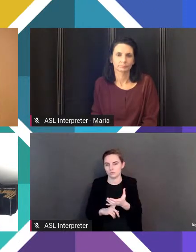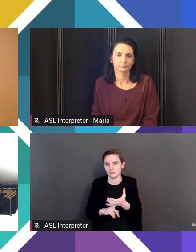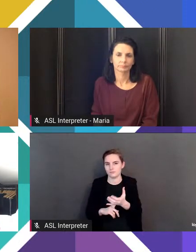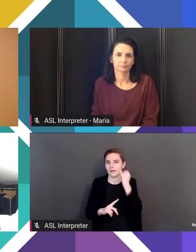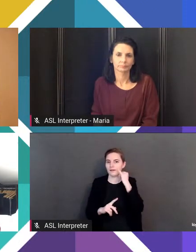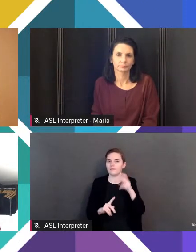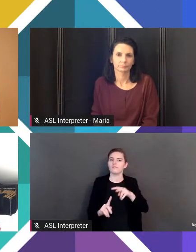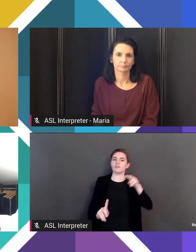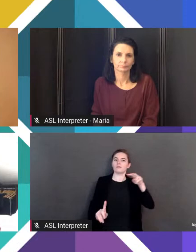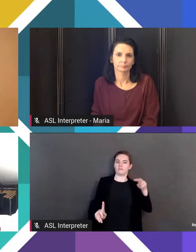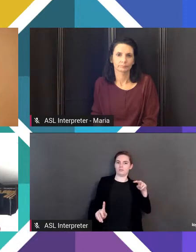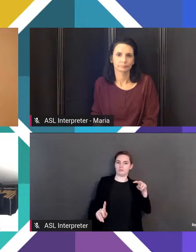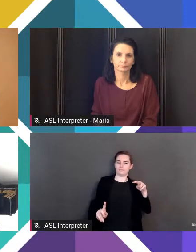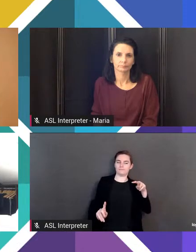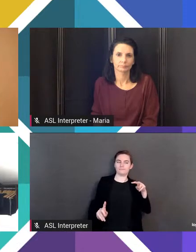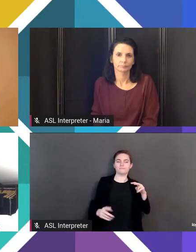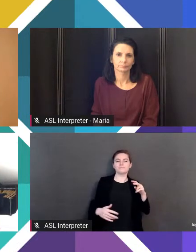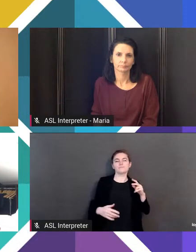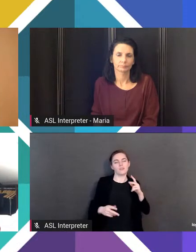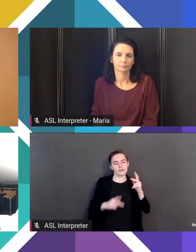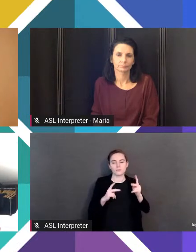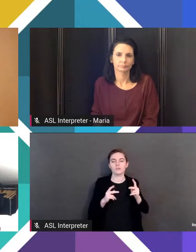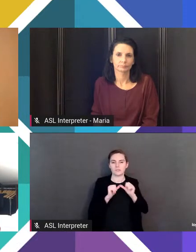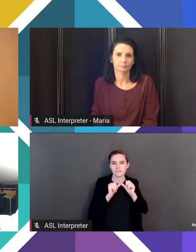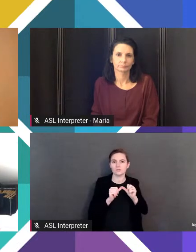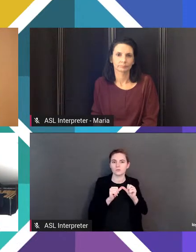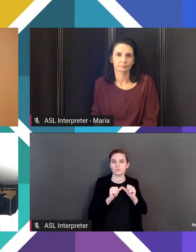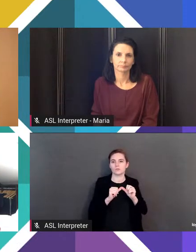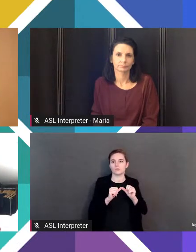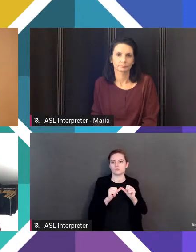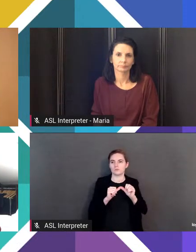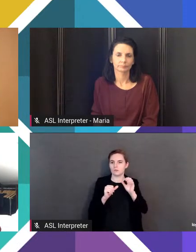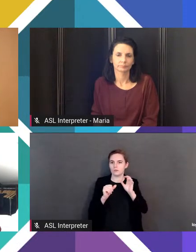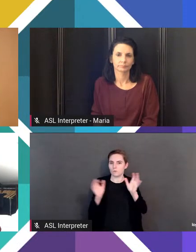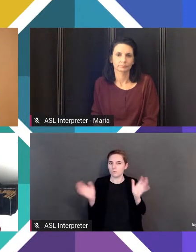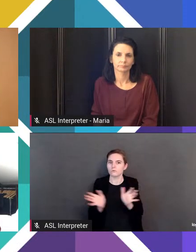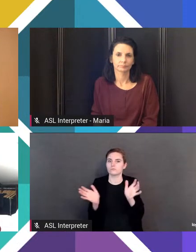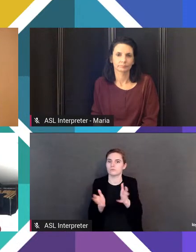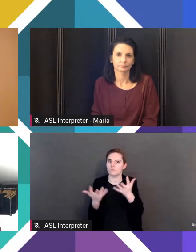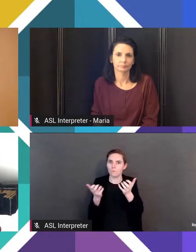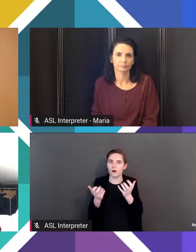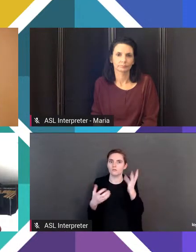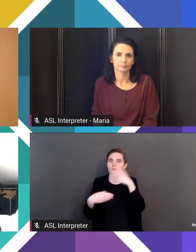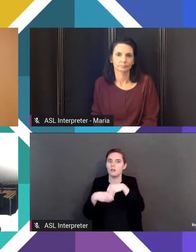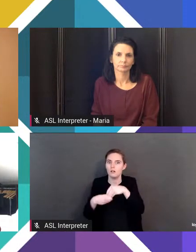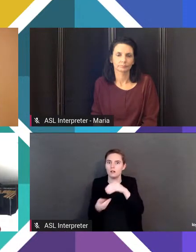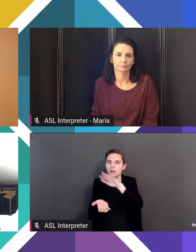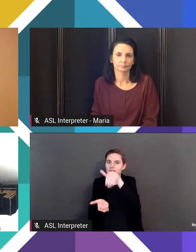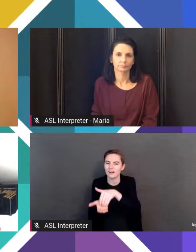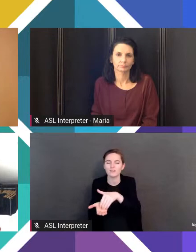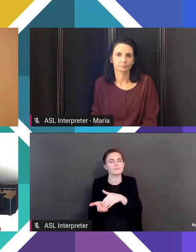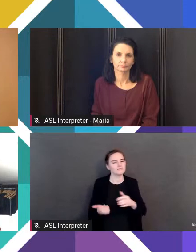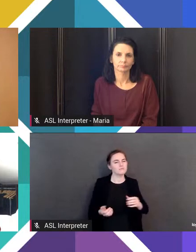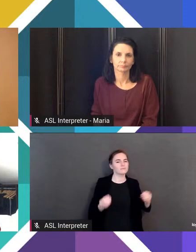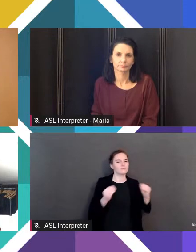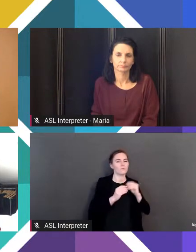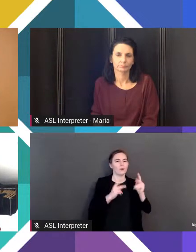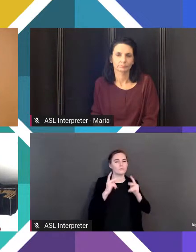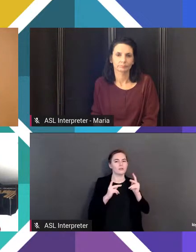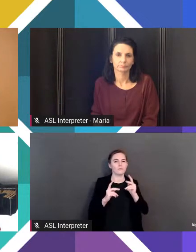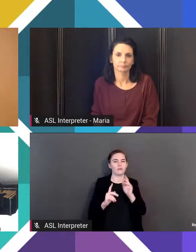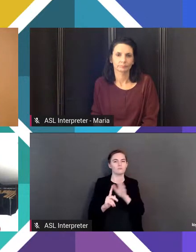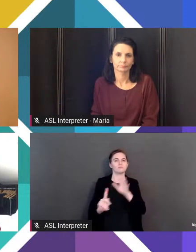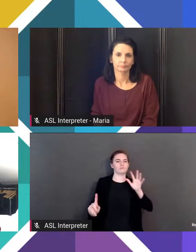I think there are people that continue to push to try to be in that center, but I think other people embrace living on the margins at times. And you